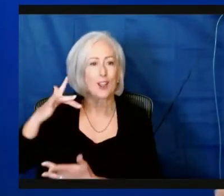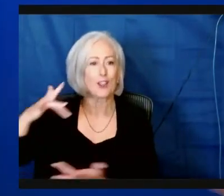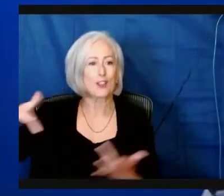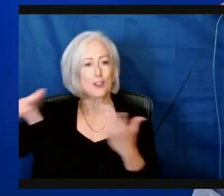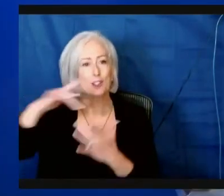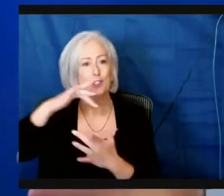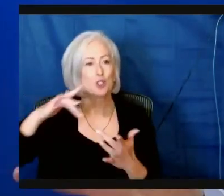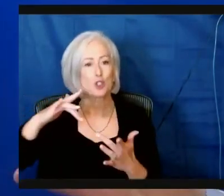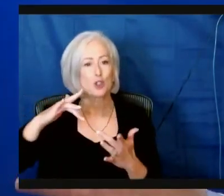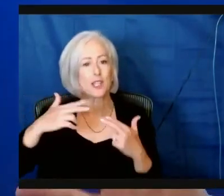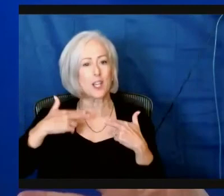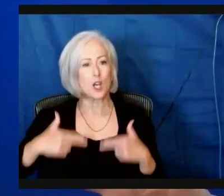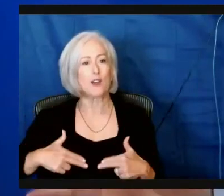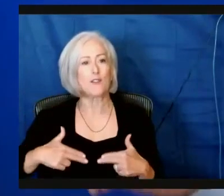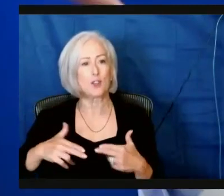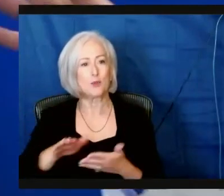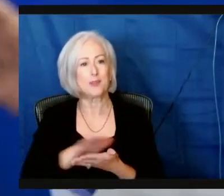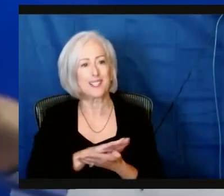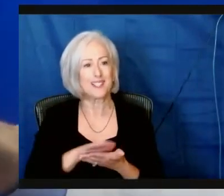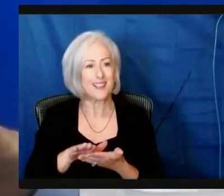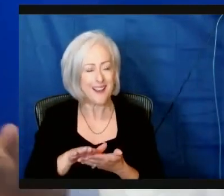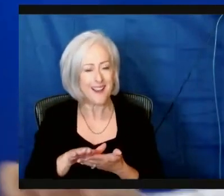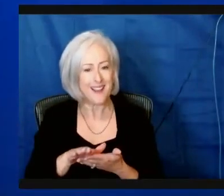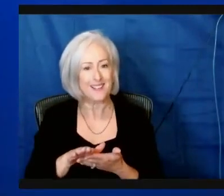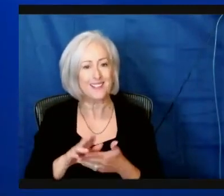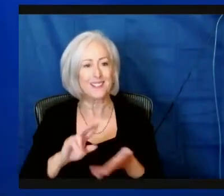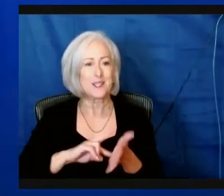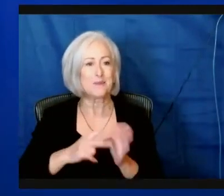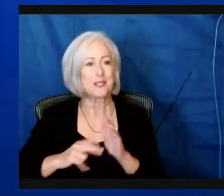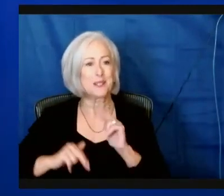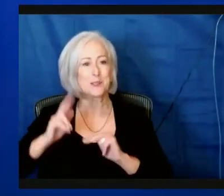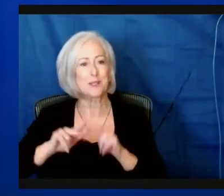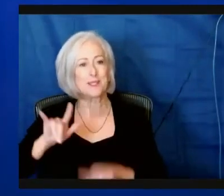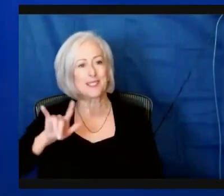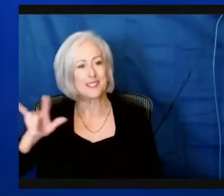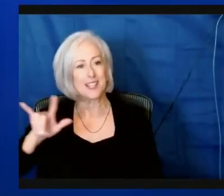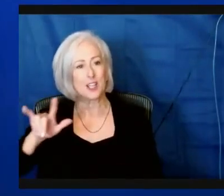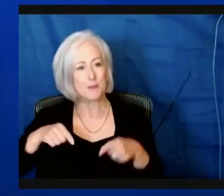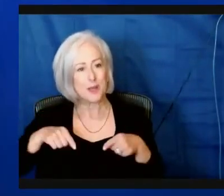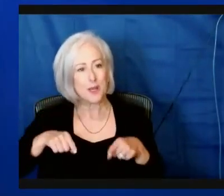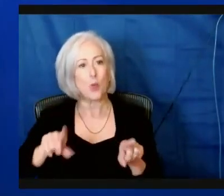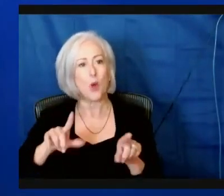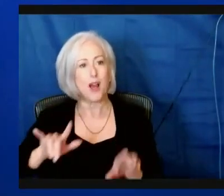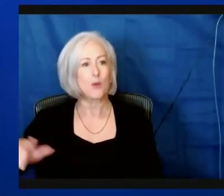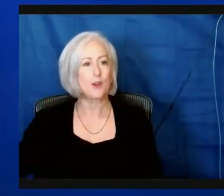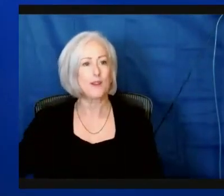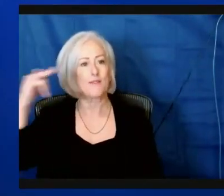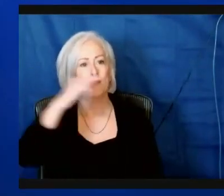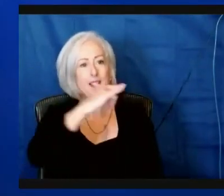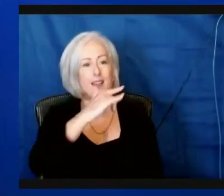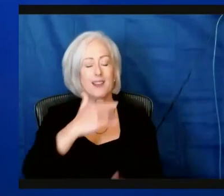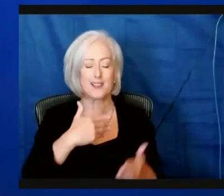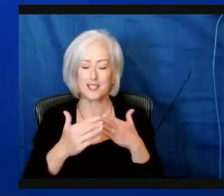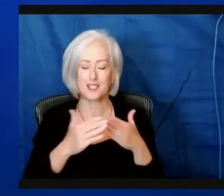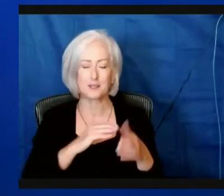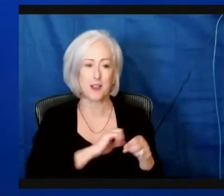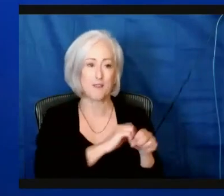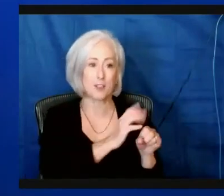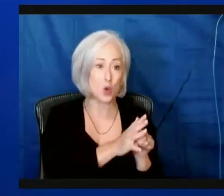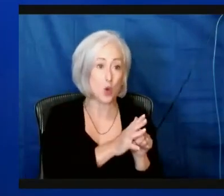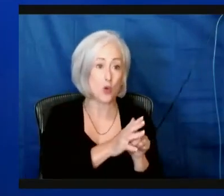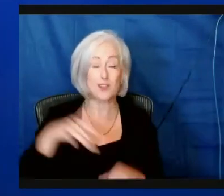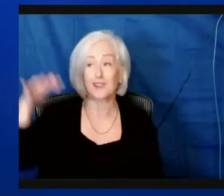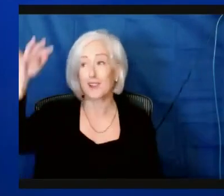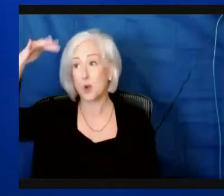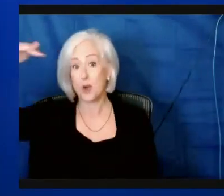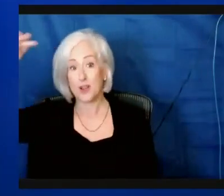the airplane while we fly it. And whether we're talking about outer space or we're talking about COVID, we learn a lot along the journey. But aren't we